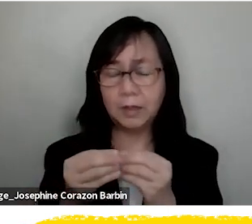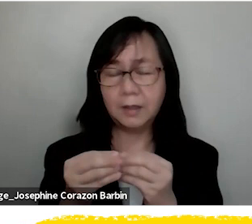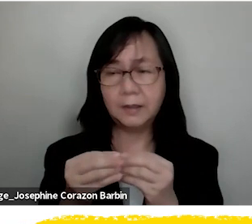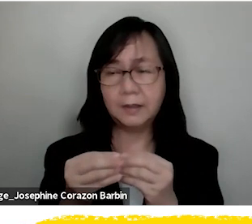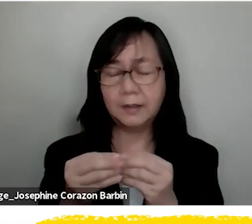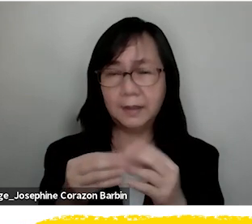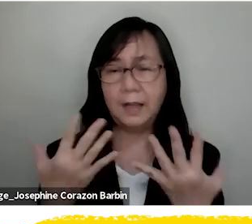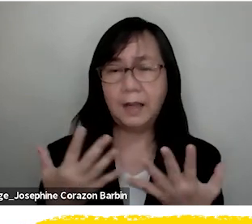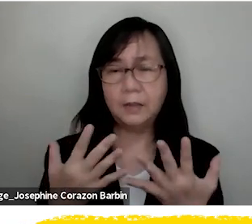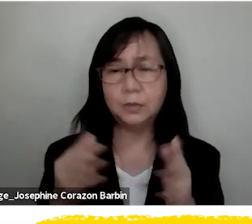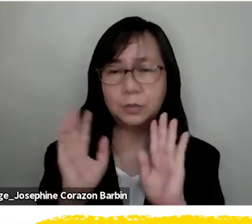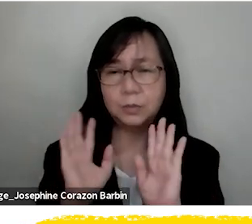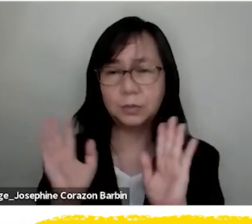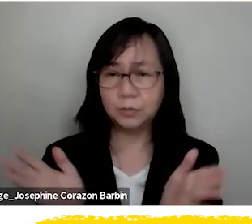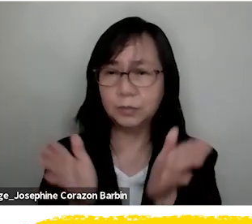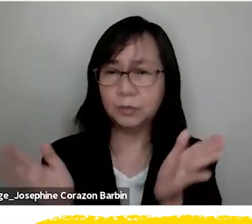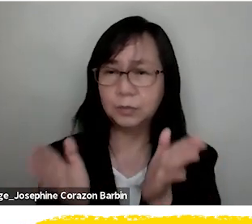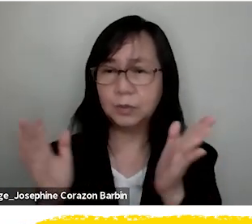foster collaboration between